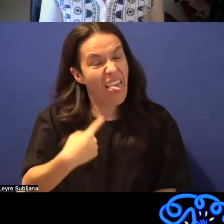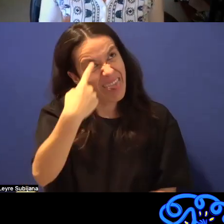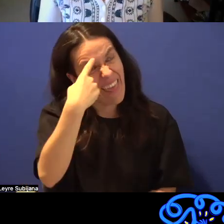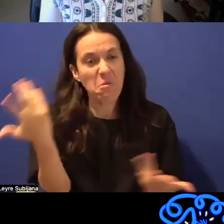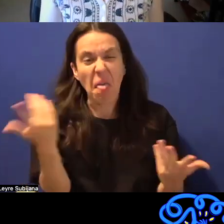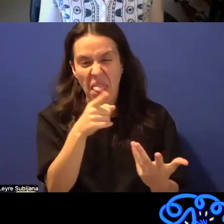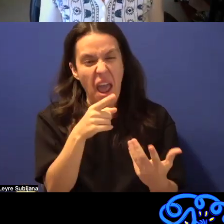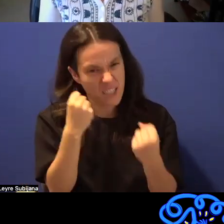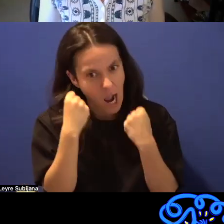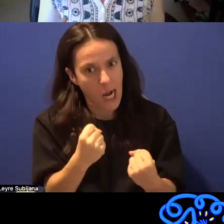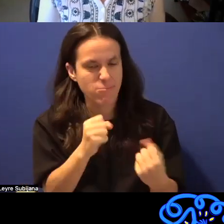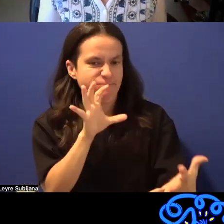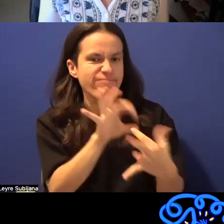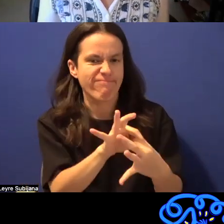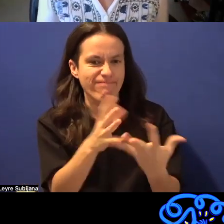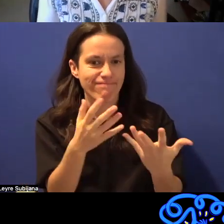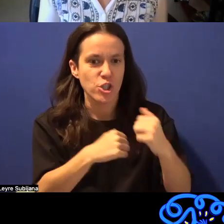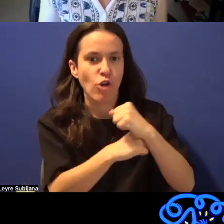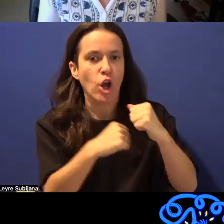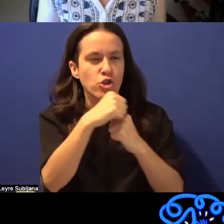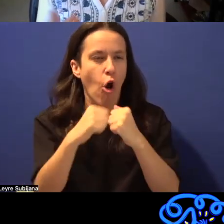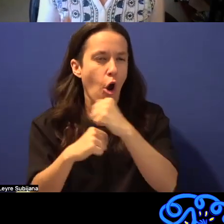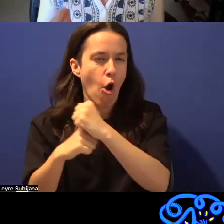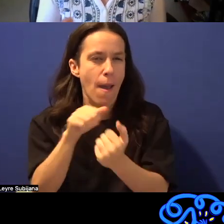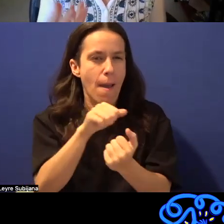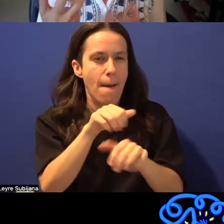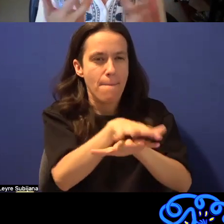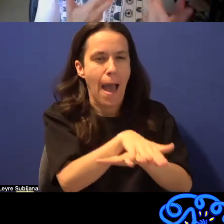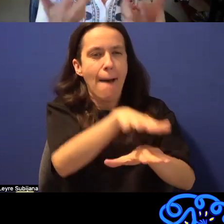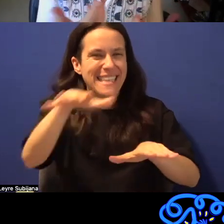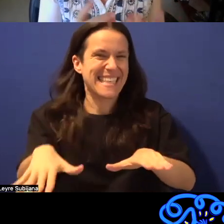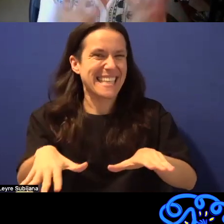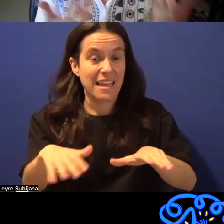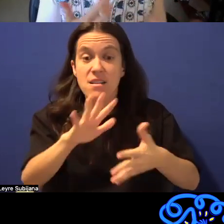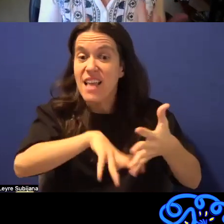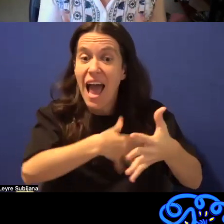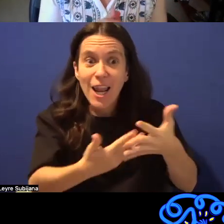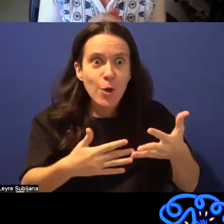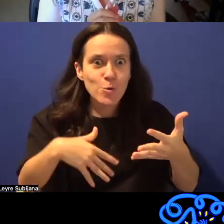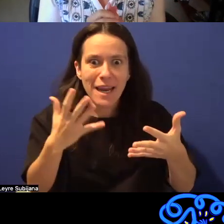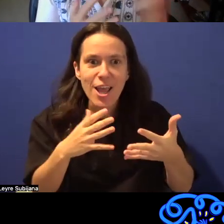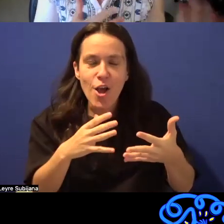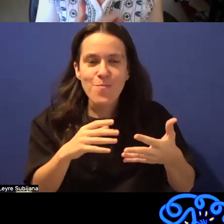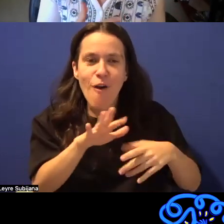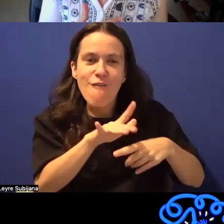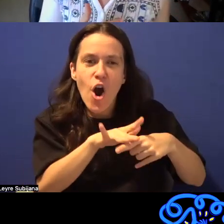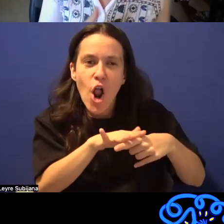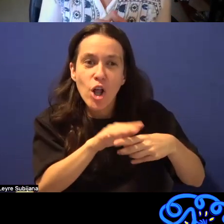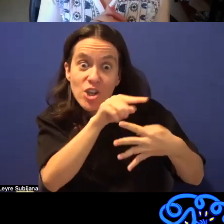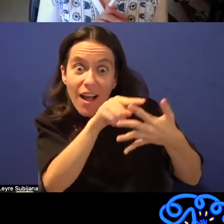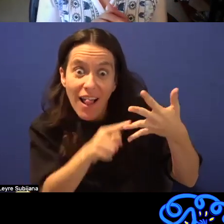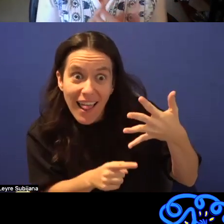it's an effect of structure mapping. So for sign language, many more units, phonological units, can be mapped to